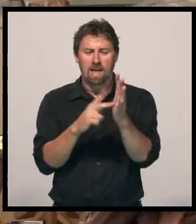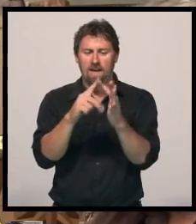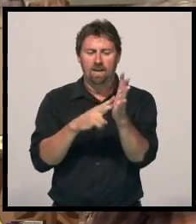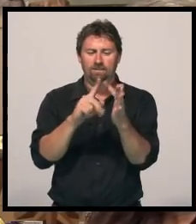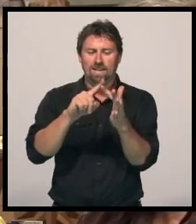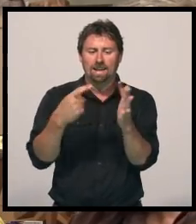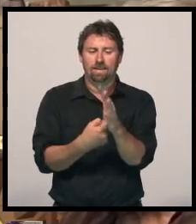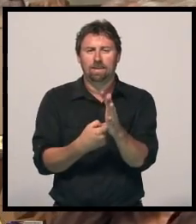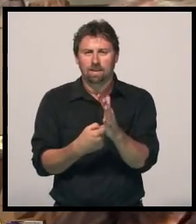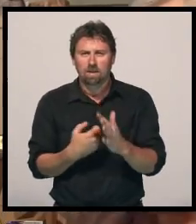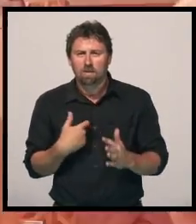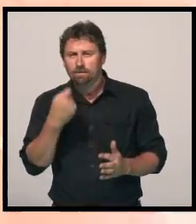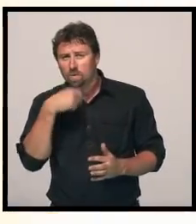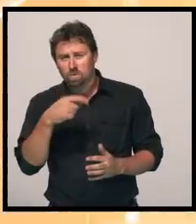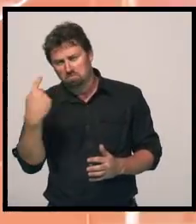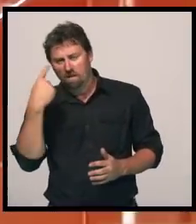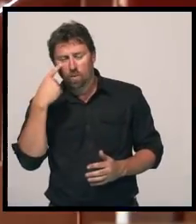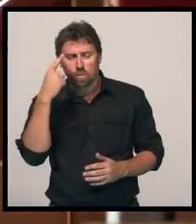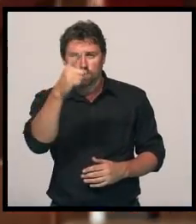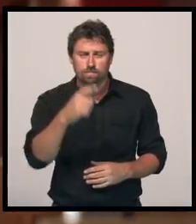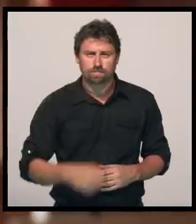You said you had some veneers. We've some veneers just up here. Okay.